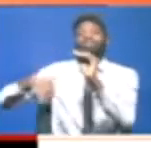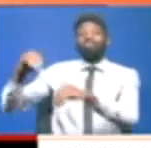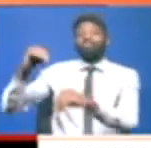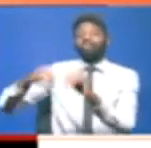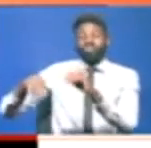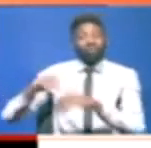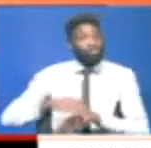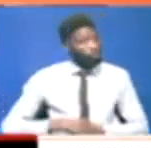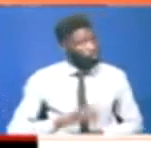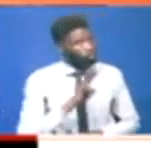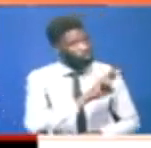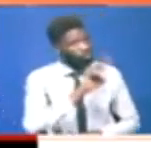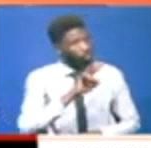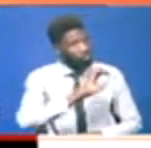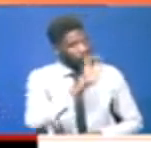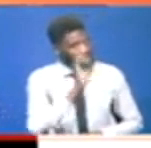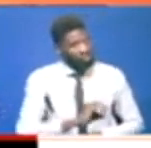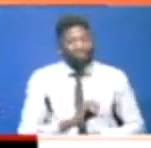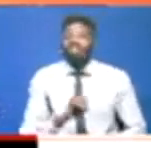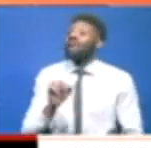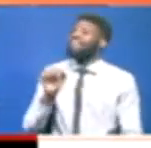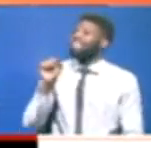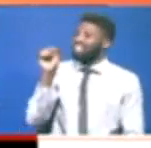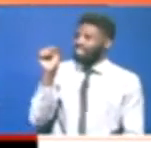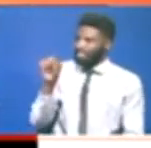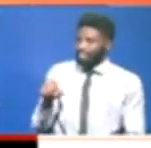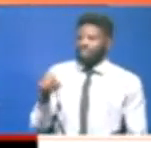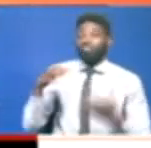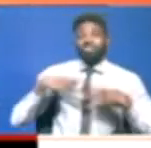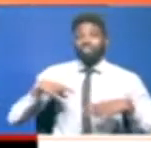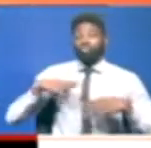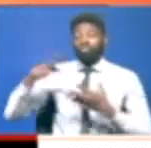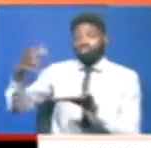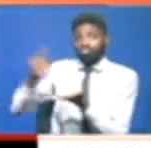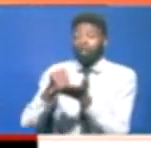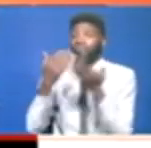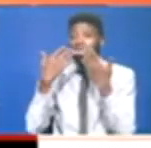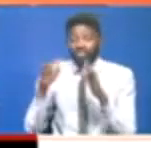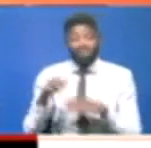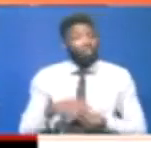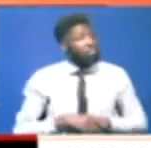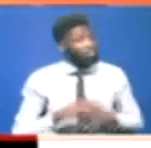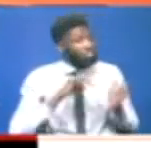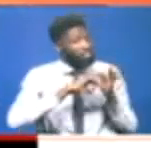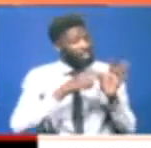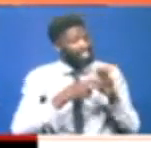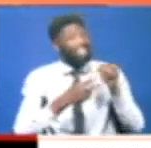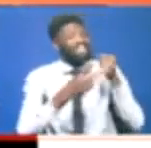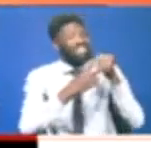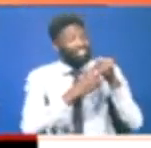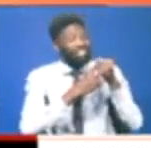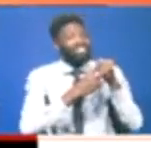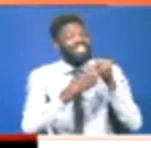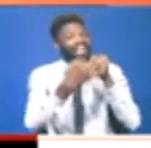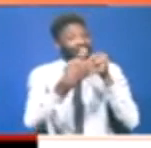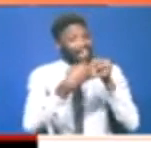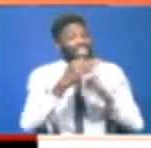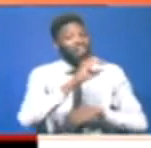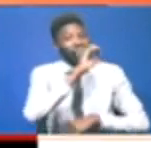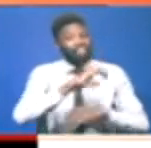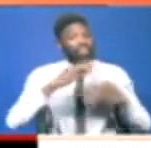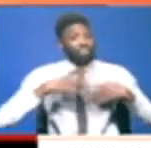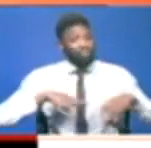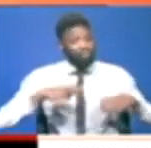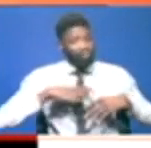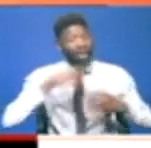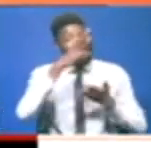22%? Yes, of the employed people. So you have about 78% of employed people who are not members of